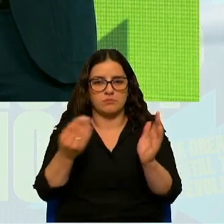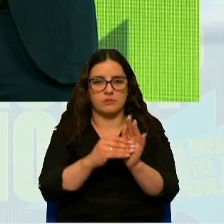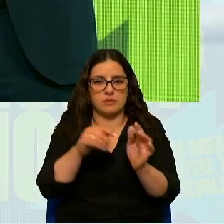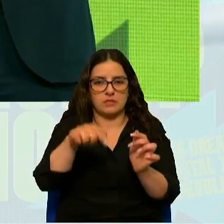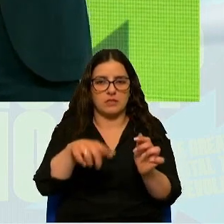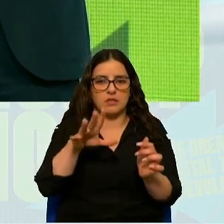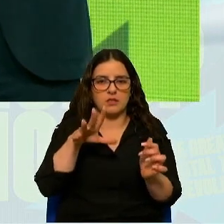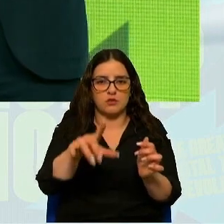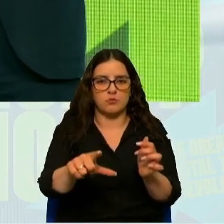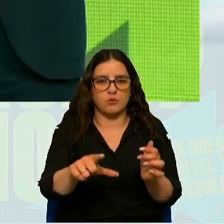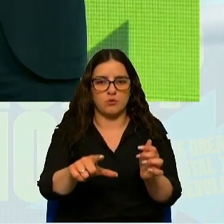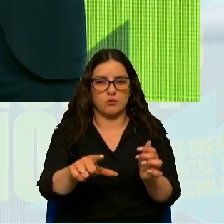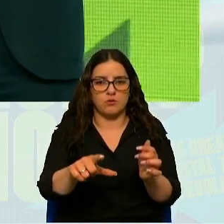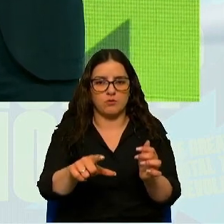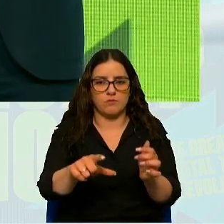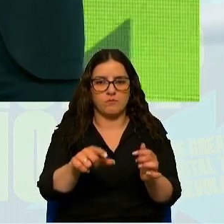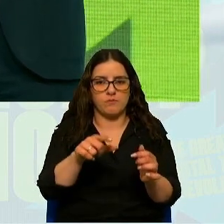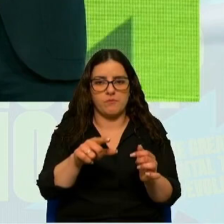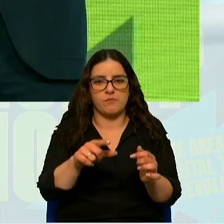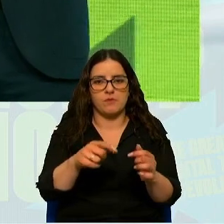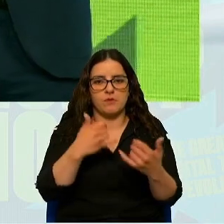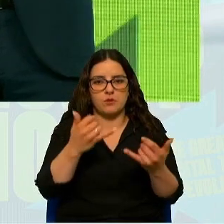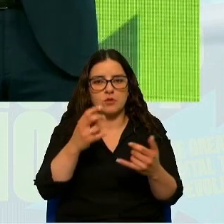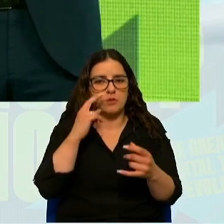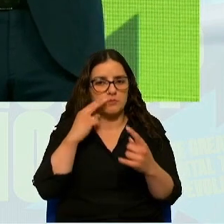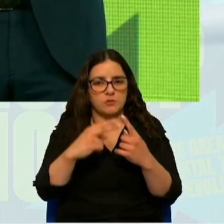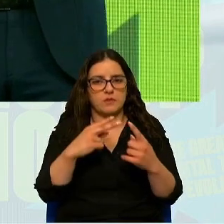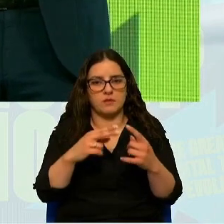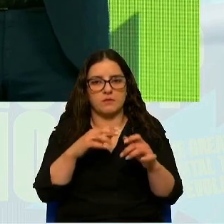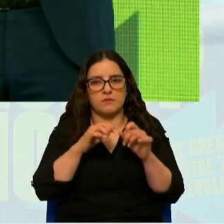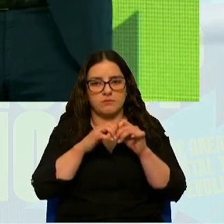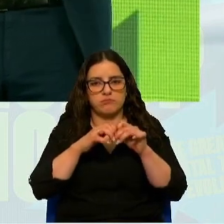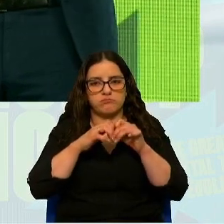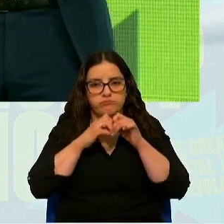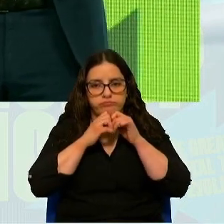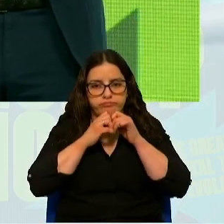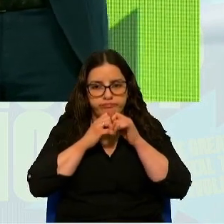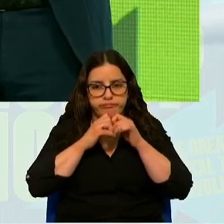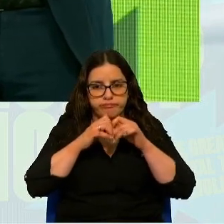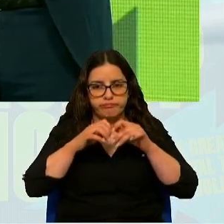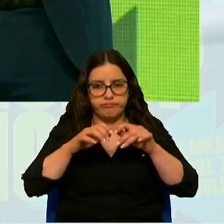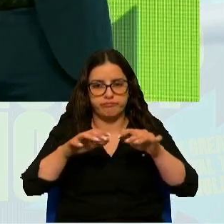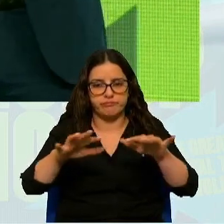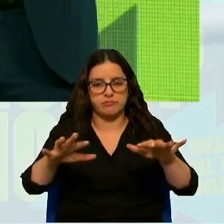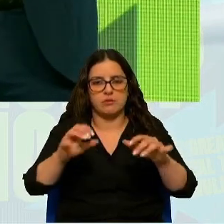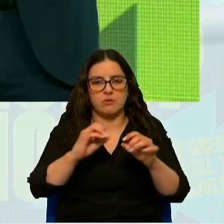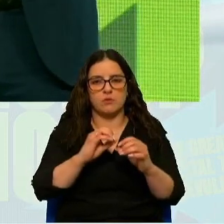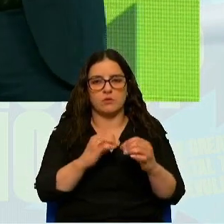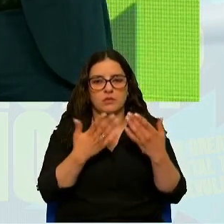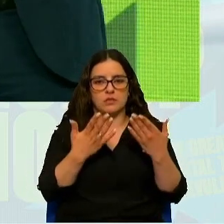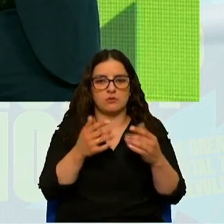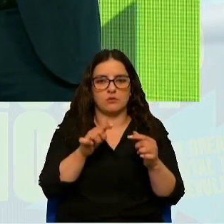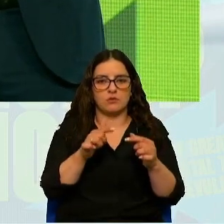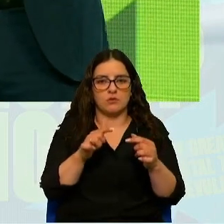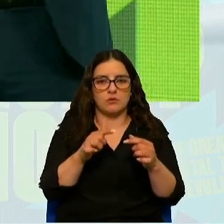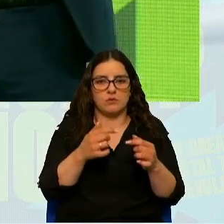up in Lisbon, 4 nodes, and the perspective is that the network expands